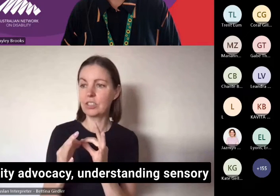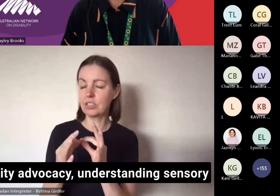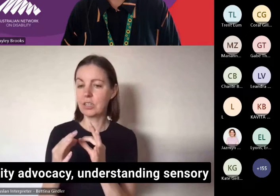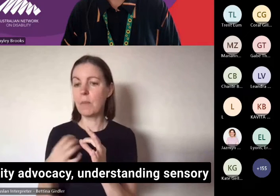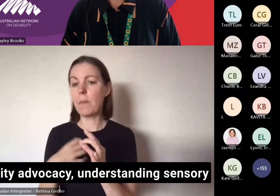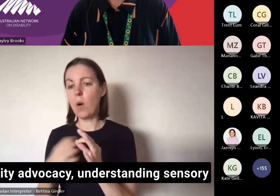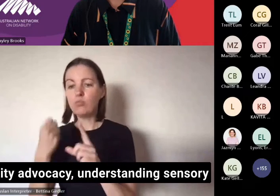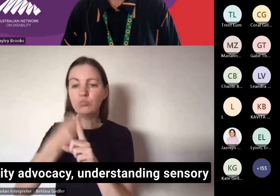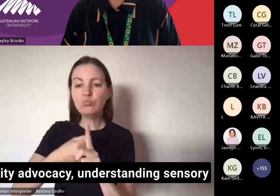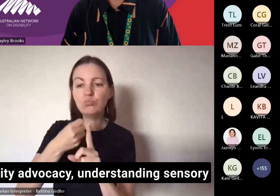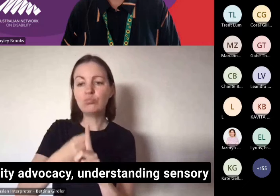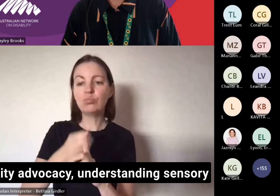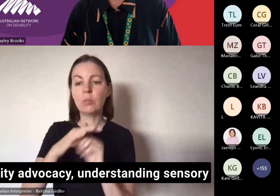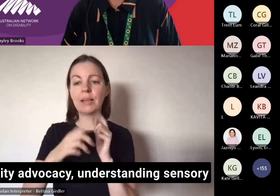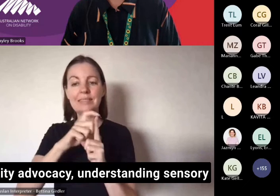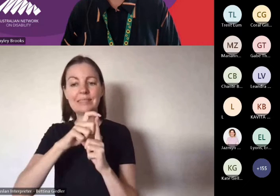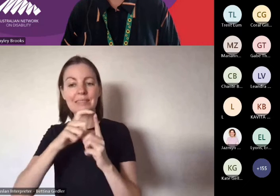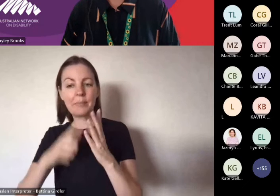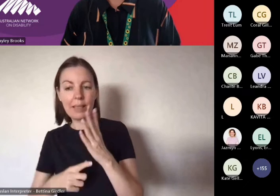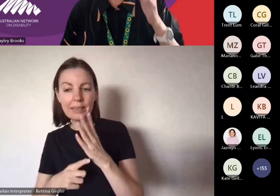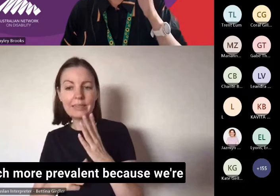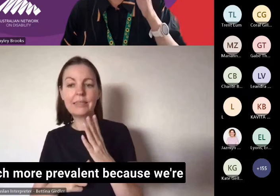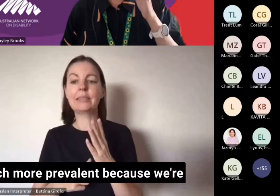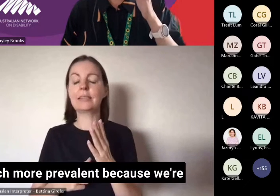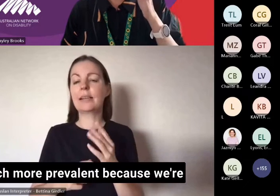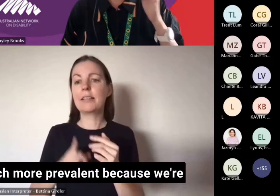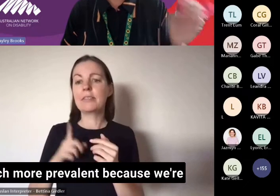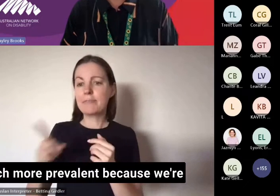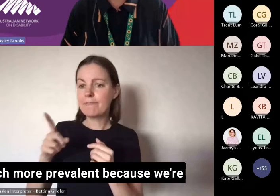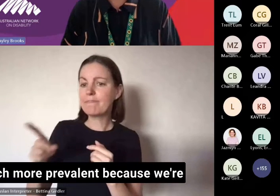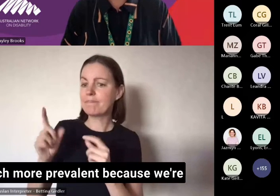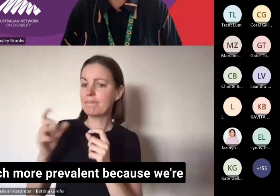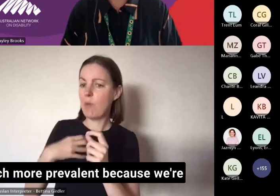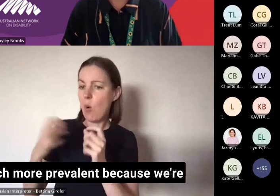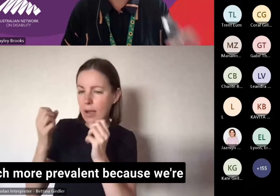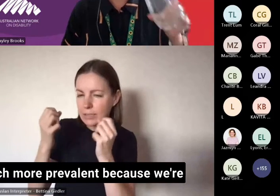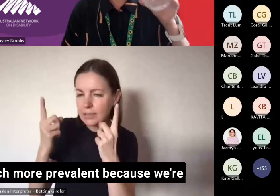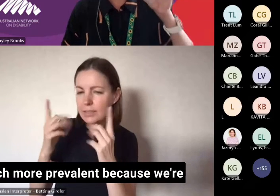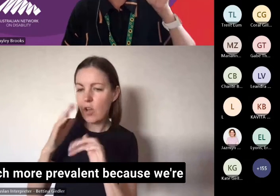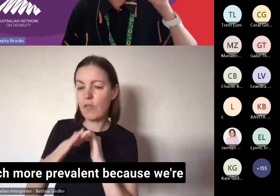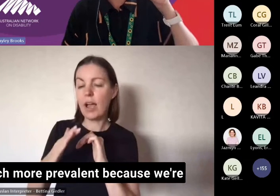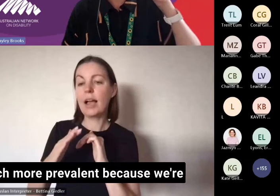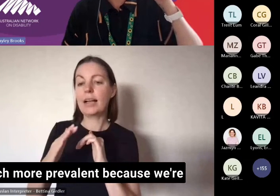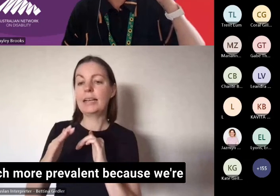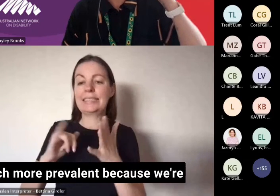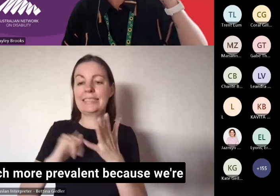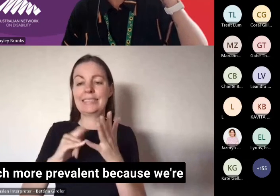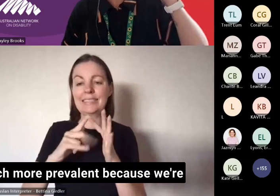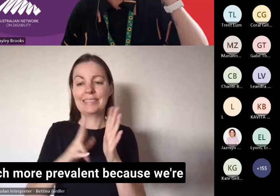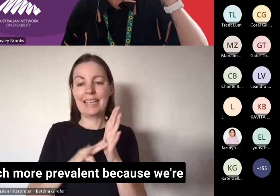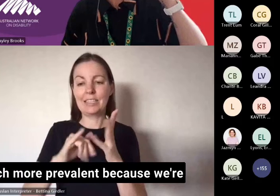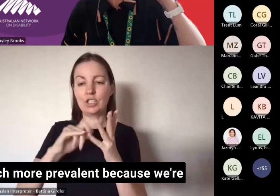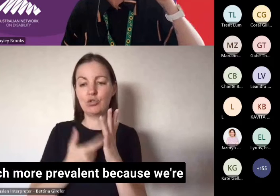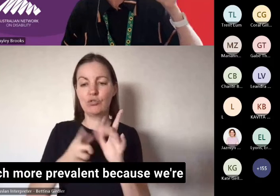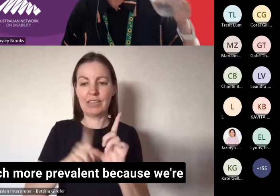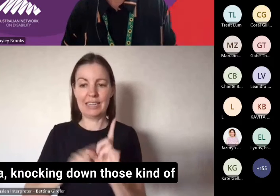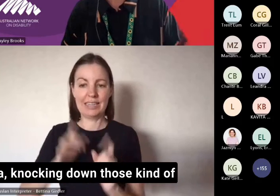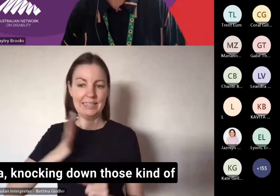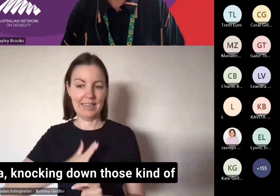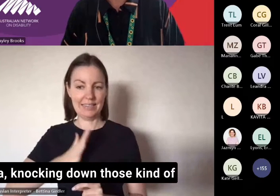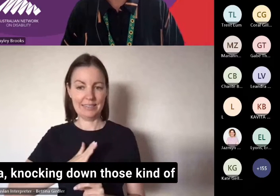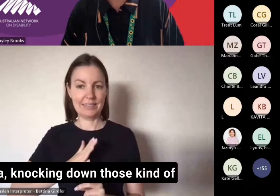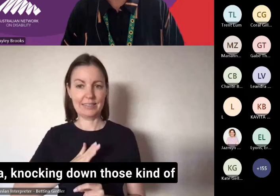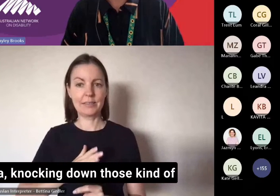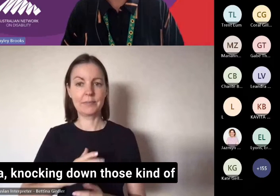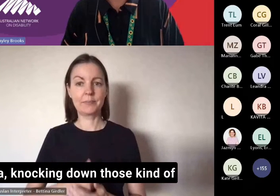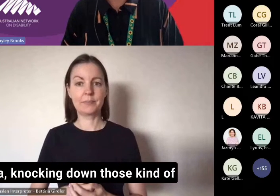advocacy. Understanding sensory needs is becoming much more prevalent, because we're